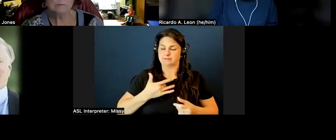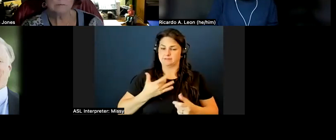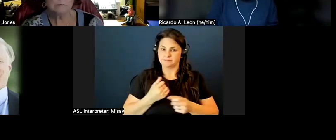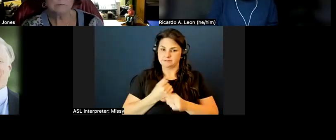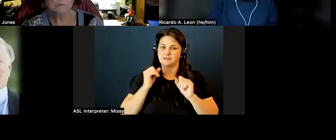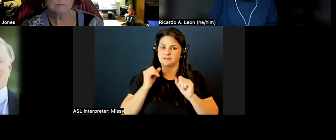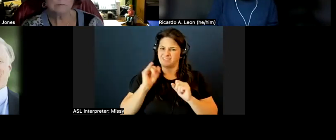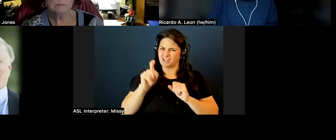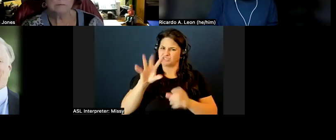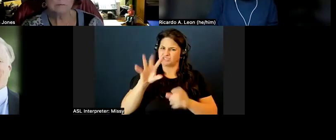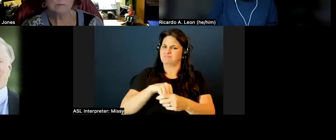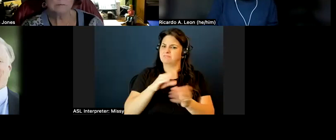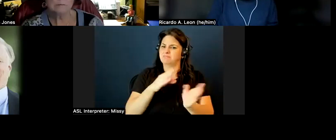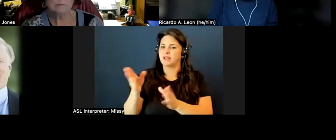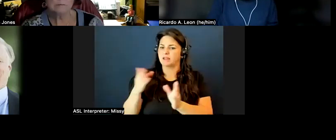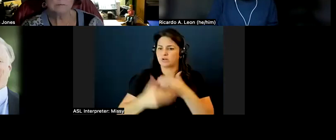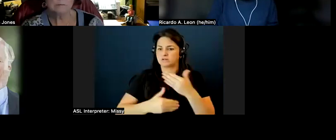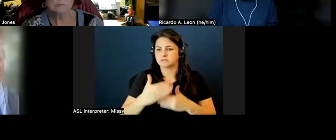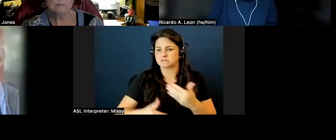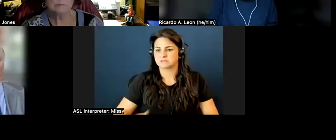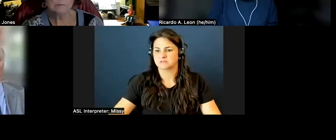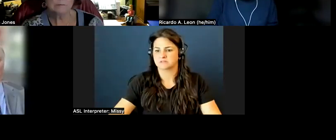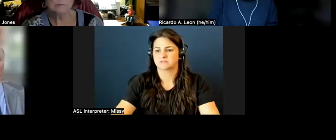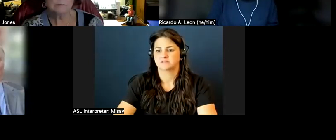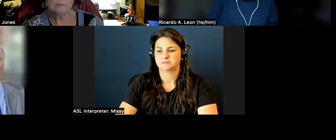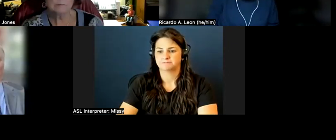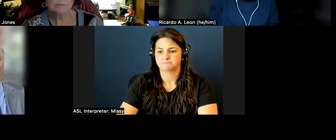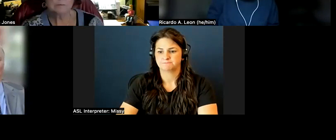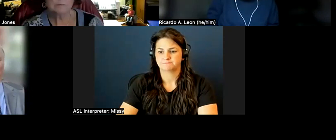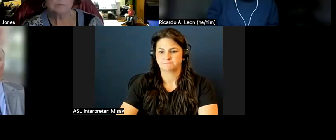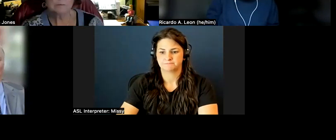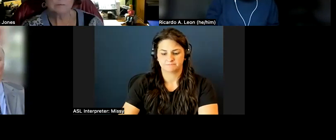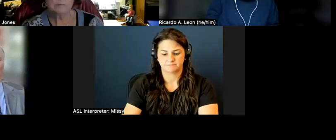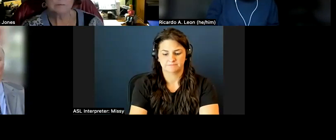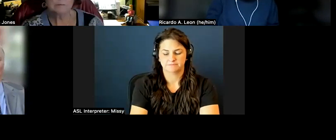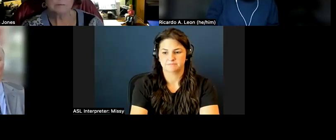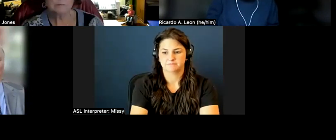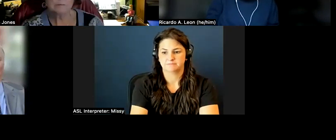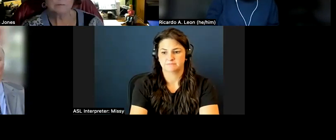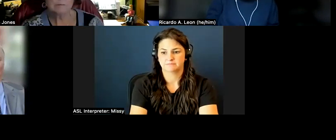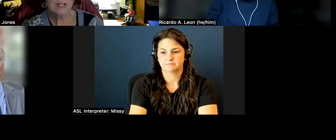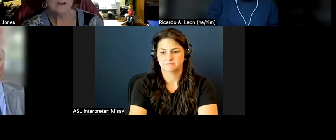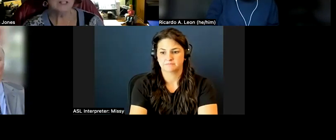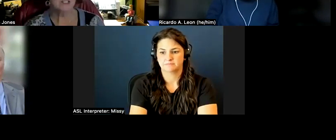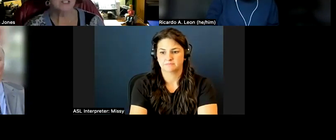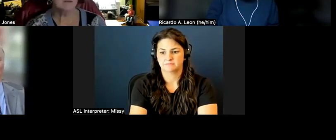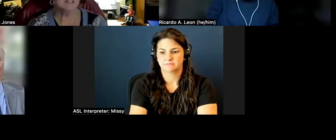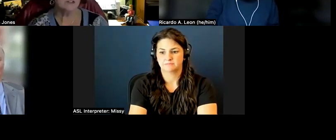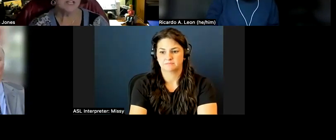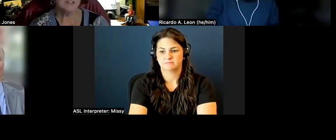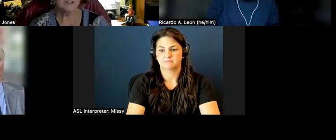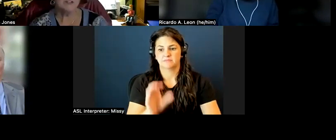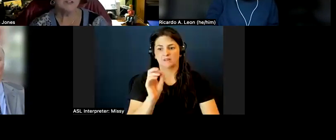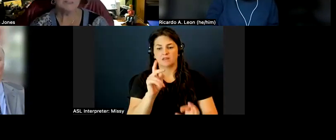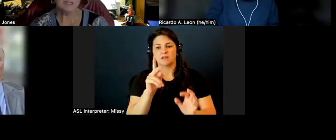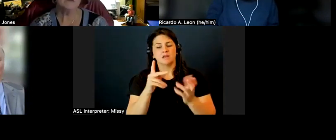be part of the planning process, as a matter of fact. So that's my 2 cents. Well, let me just